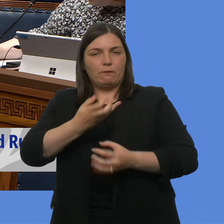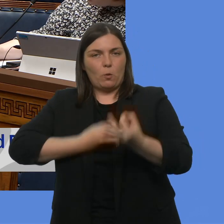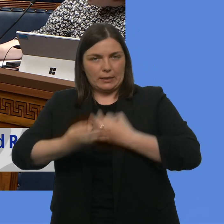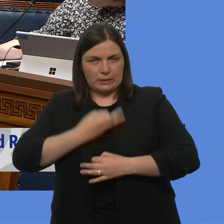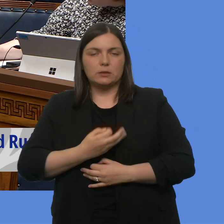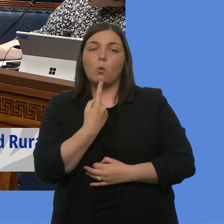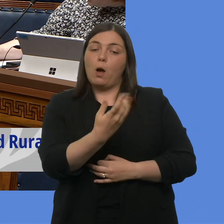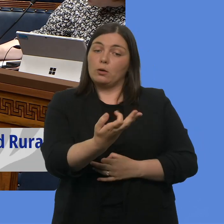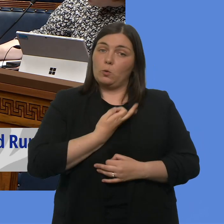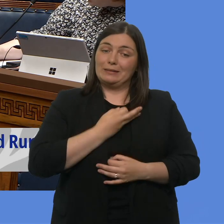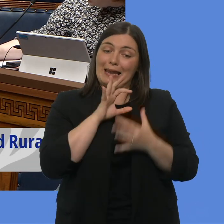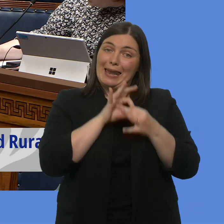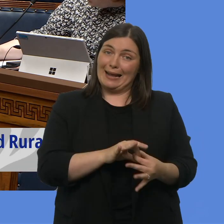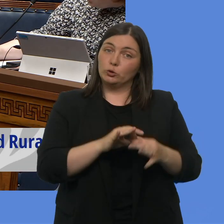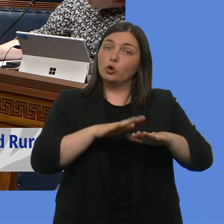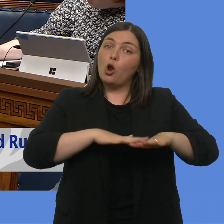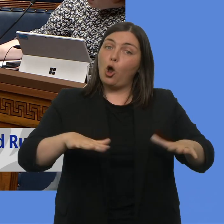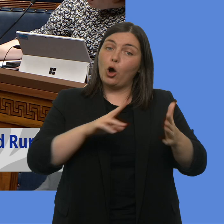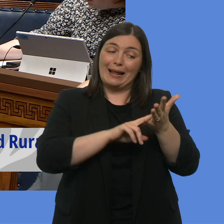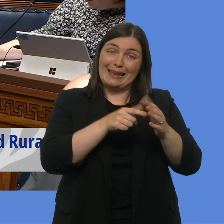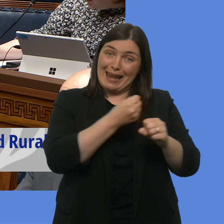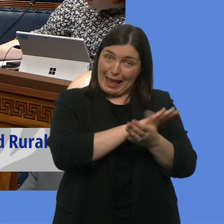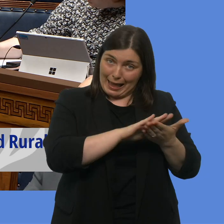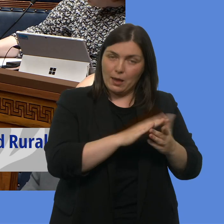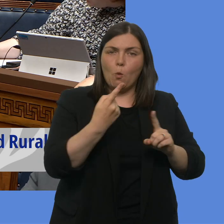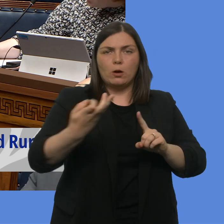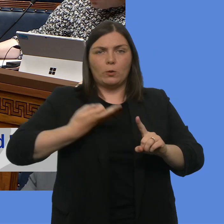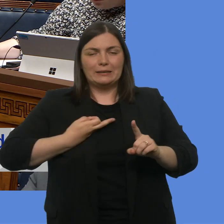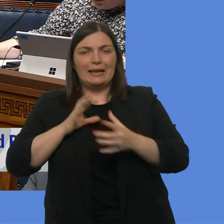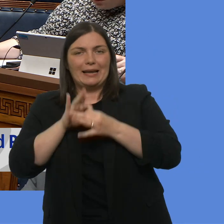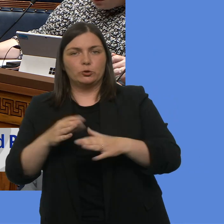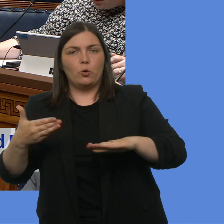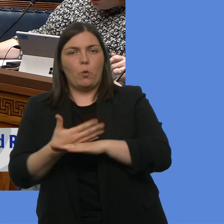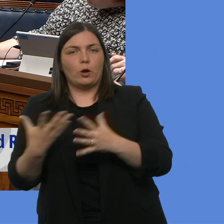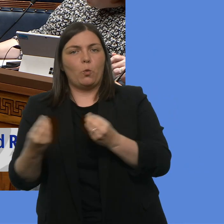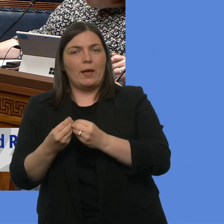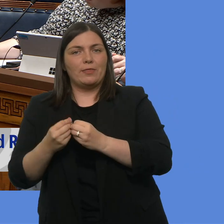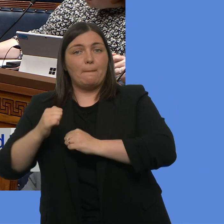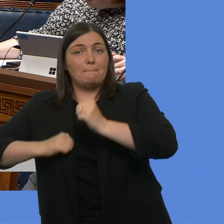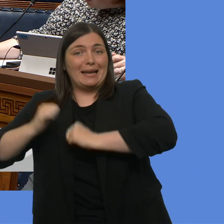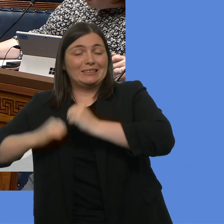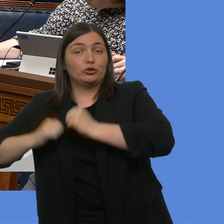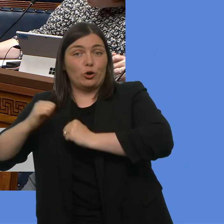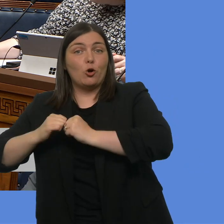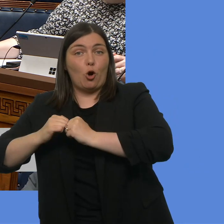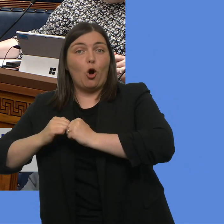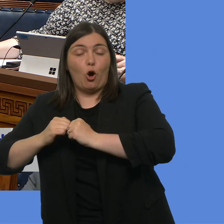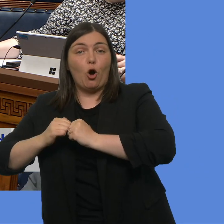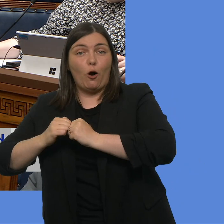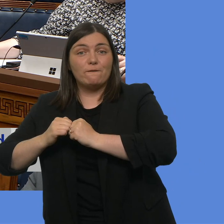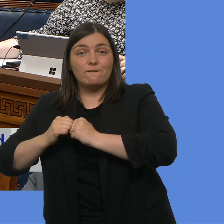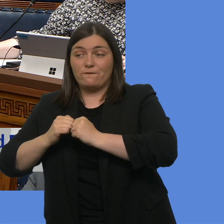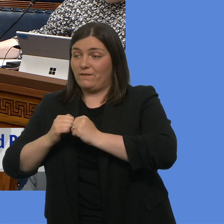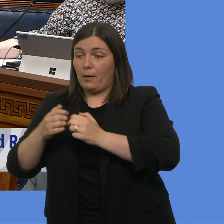in relation to working with the Minister of Infrastructure in regards to wastewater infrastructure. I entirely refute the allegation that this is a Lough Neagh inaction plan.